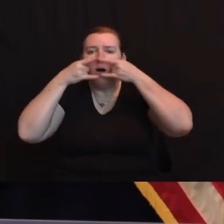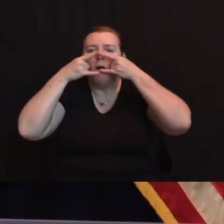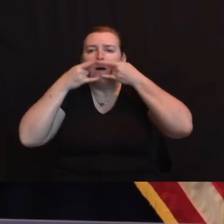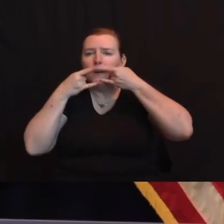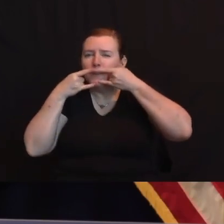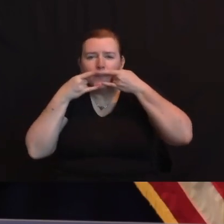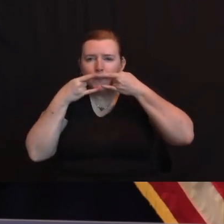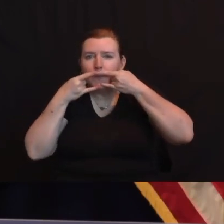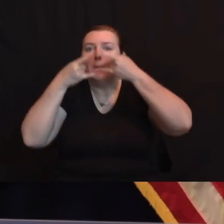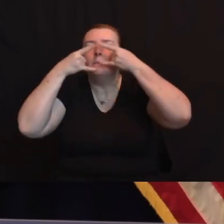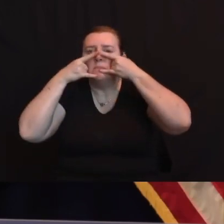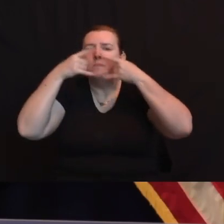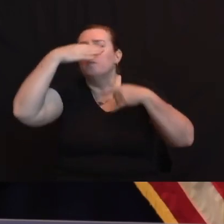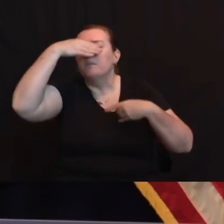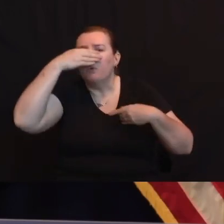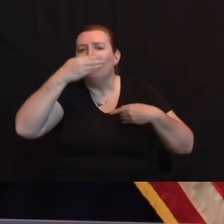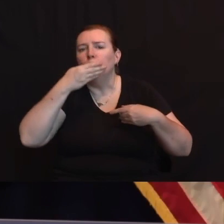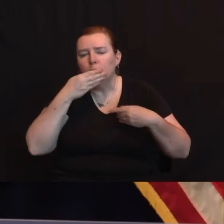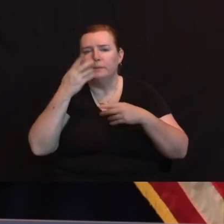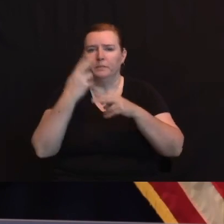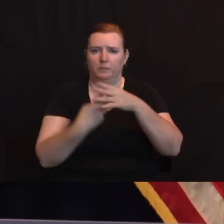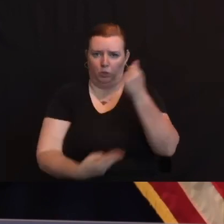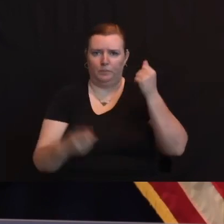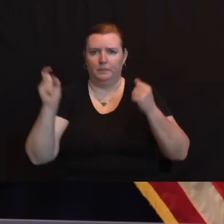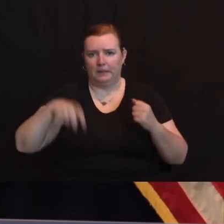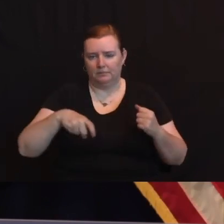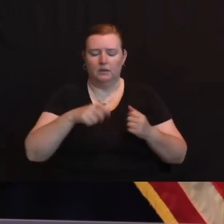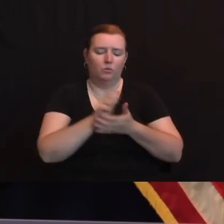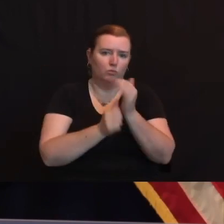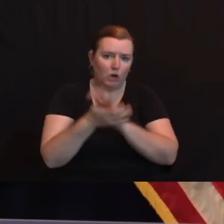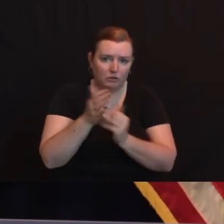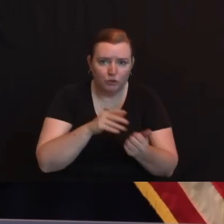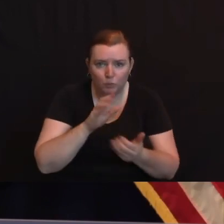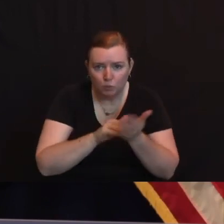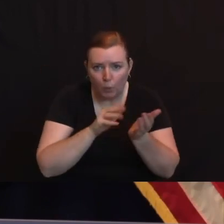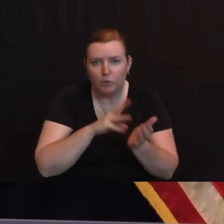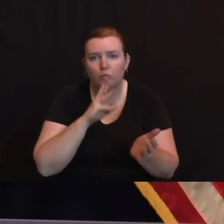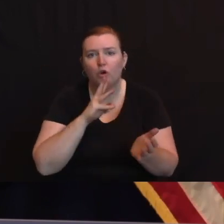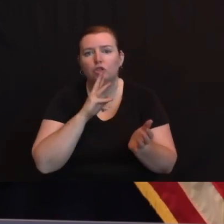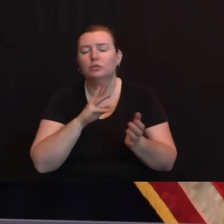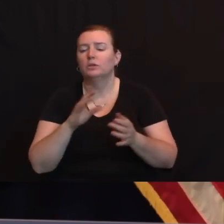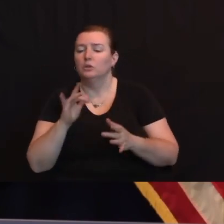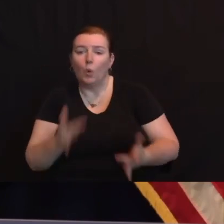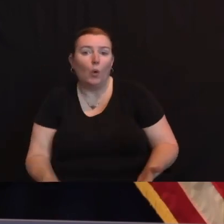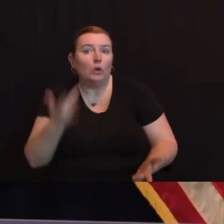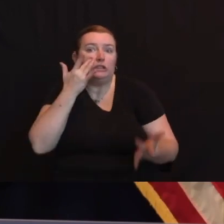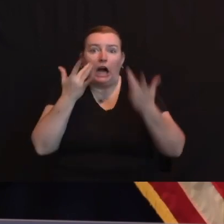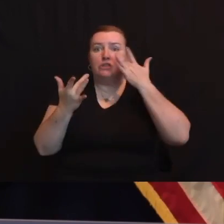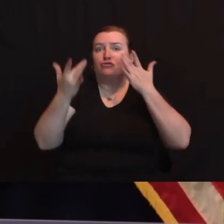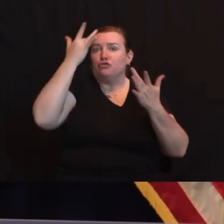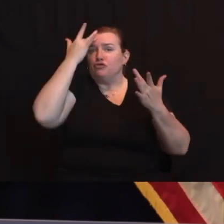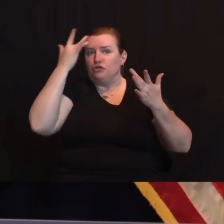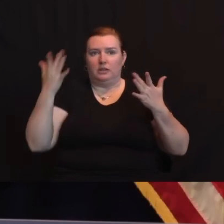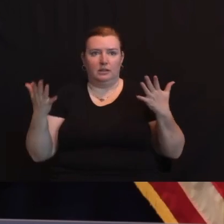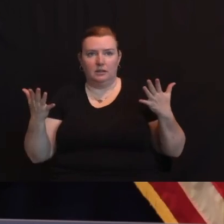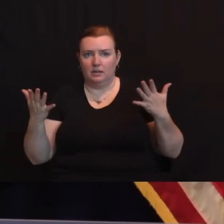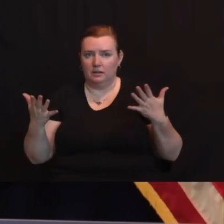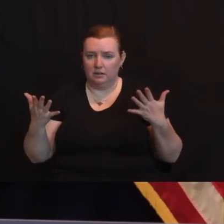Wash your hands frequently with soap and water. Don't touch your face. This is the easiest way for germs to get into your body. Keep